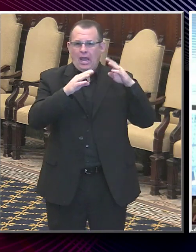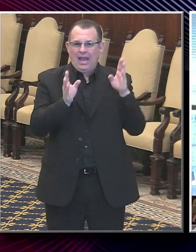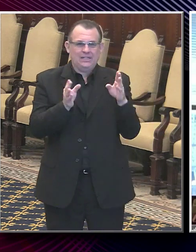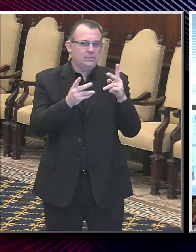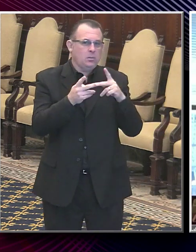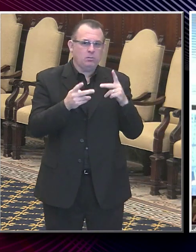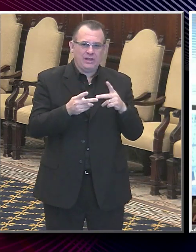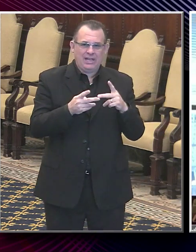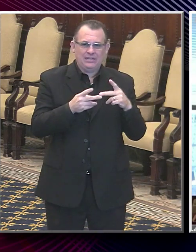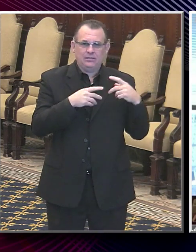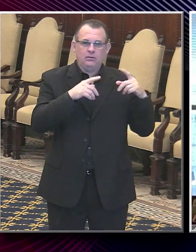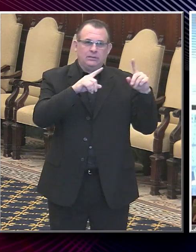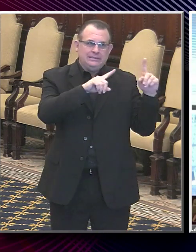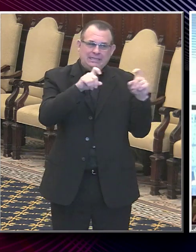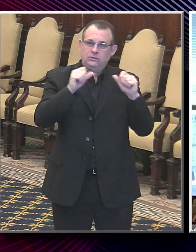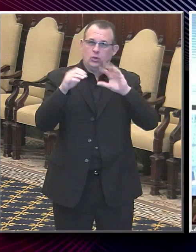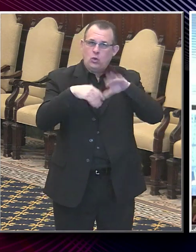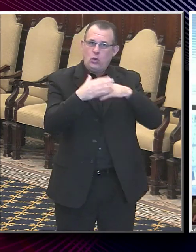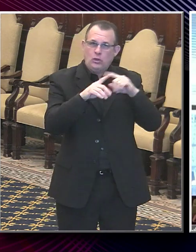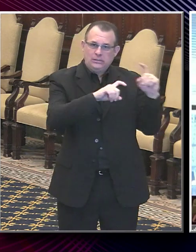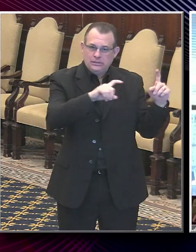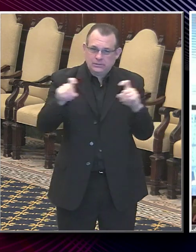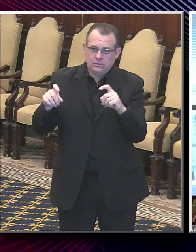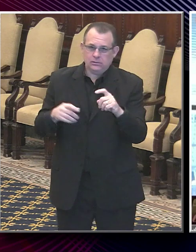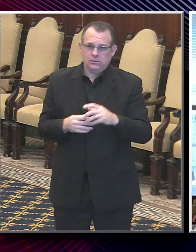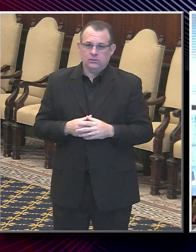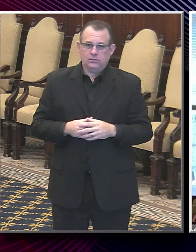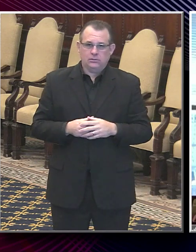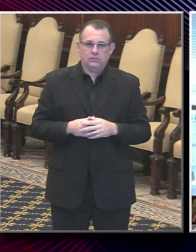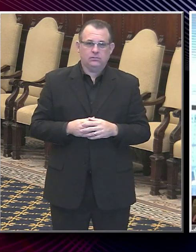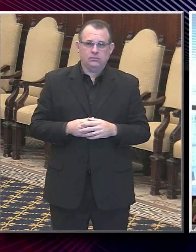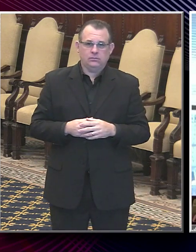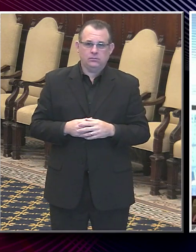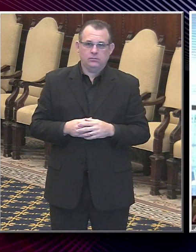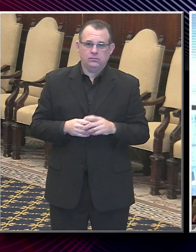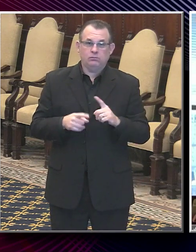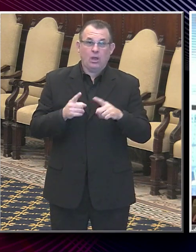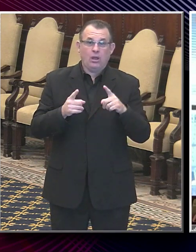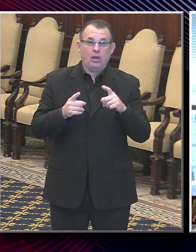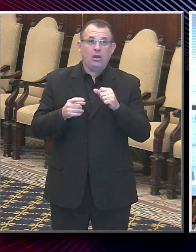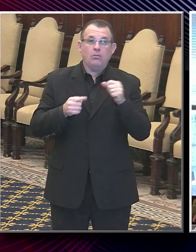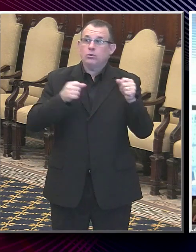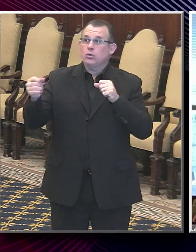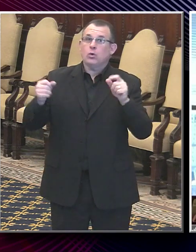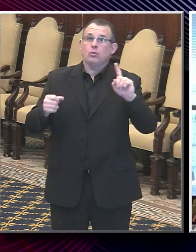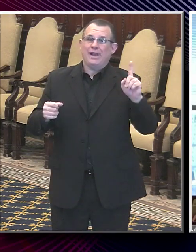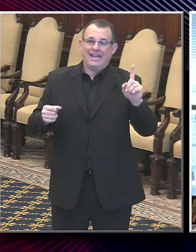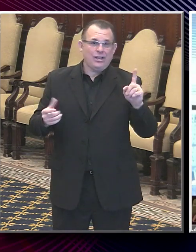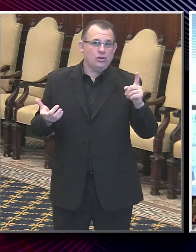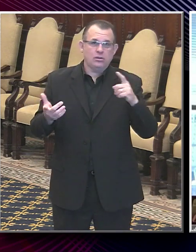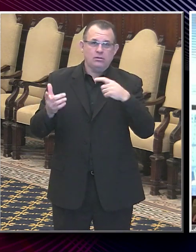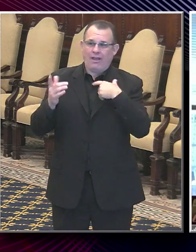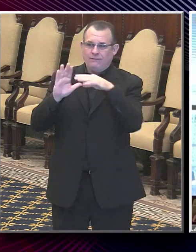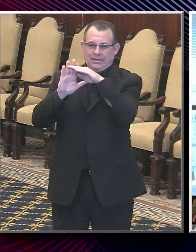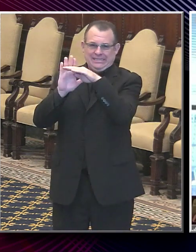But I don't have the breakdown of where everybody went after those tests were